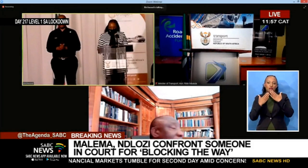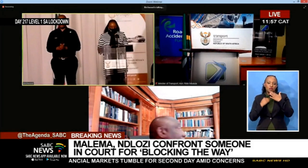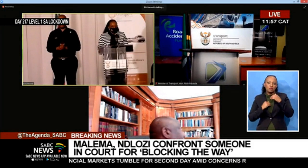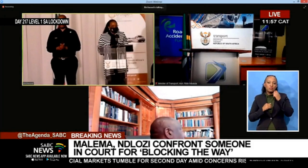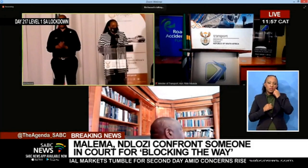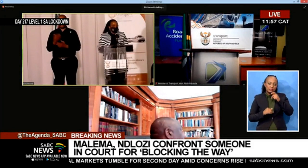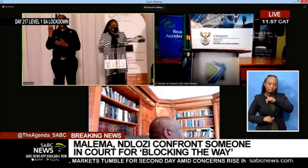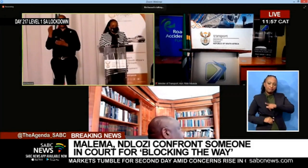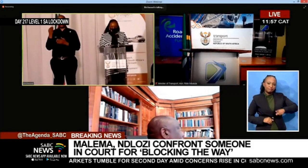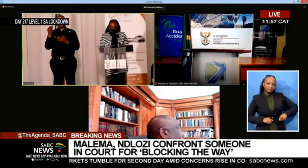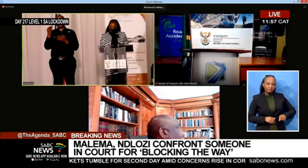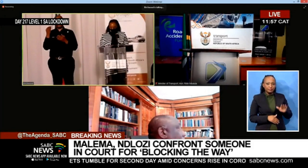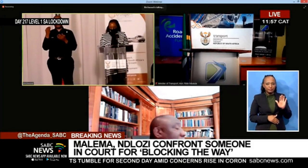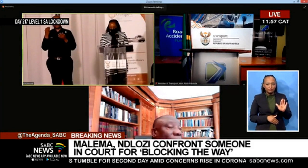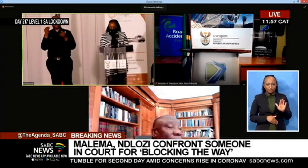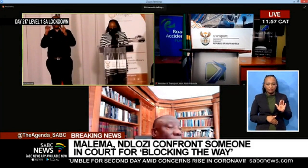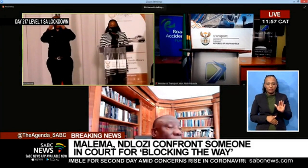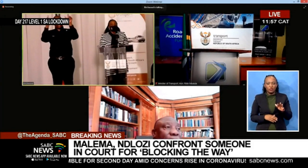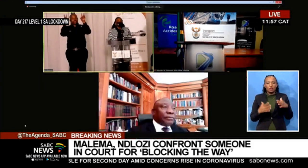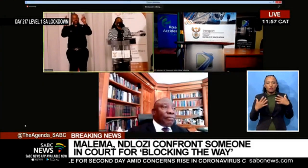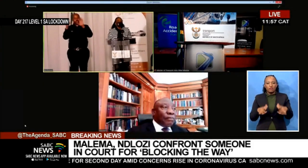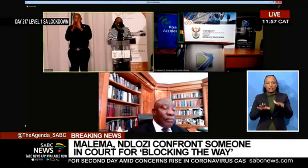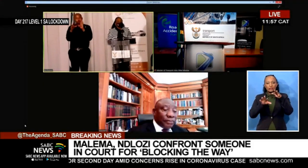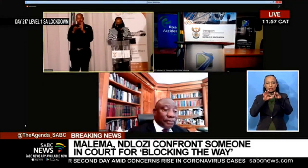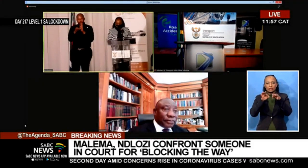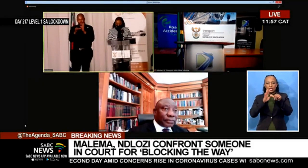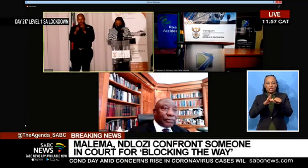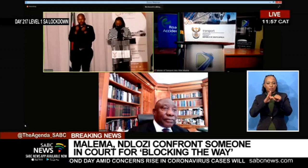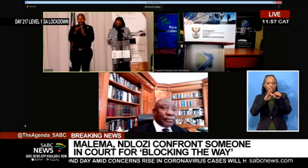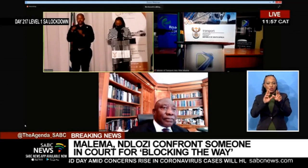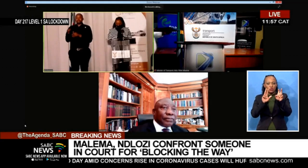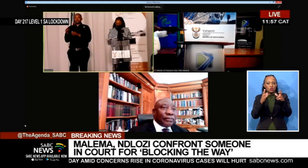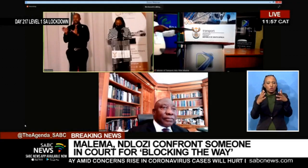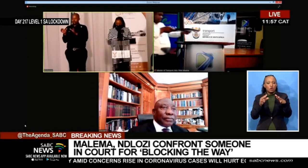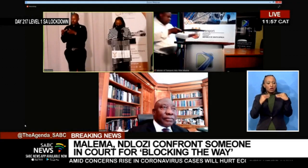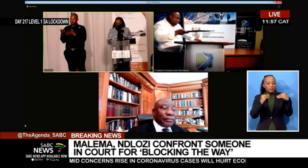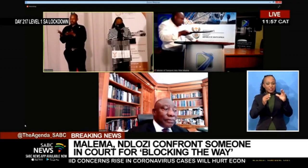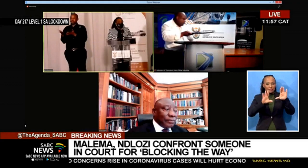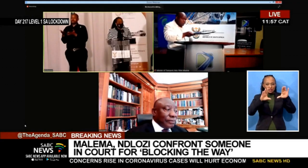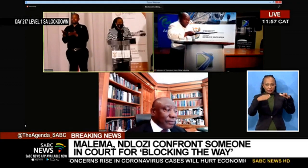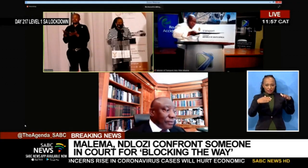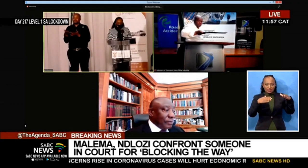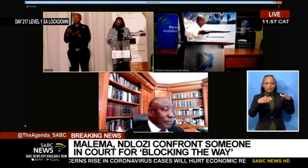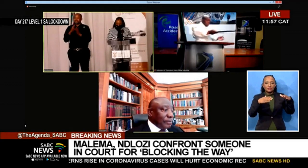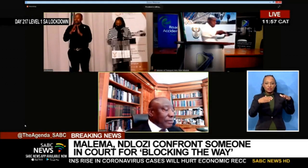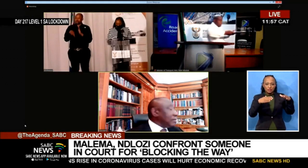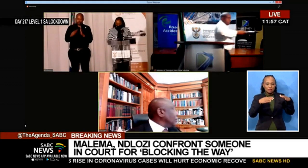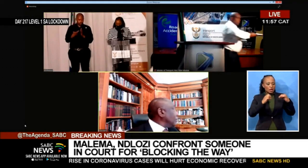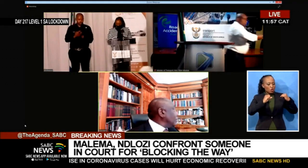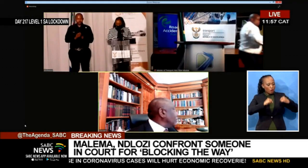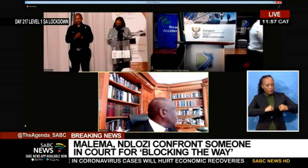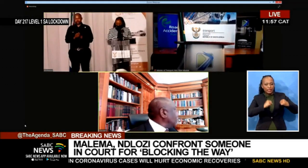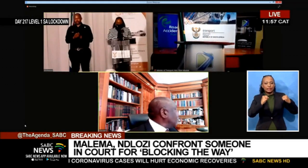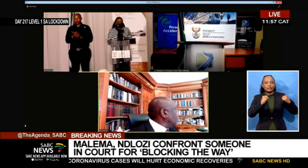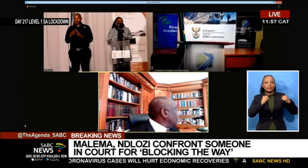You've highlighted important issues for the industry, the compact, the role of